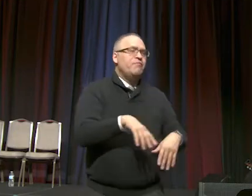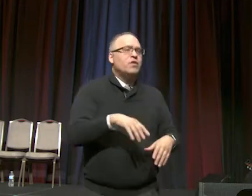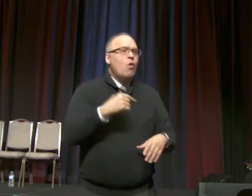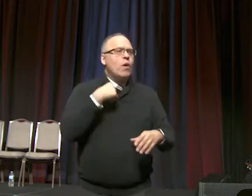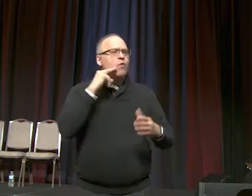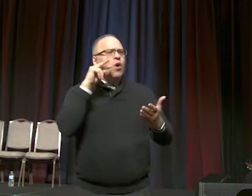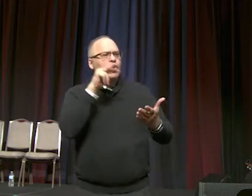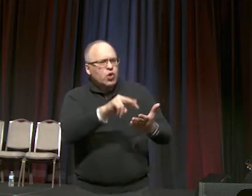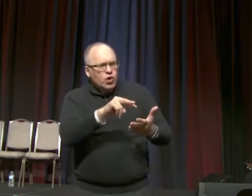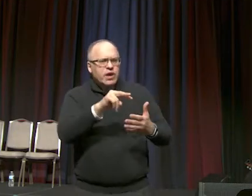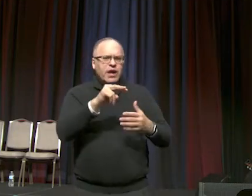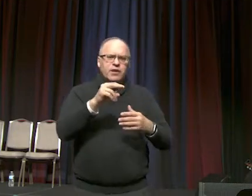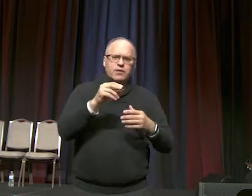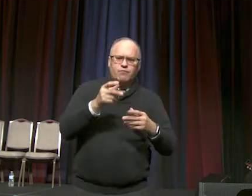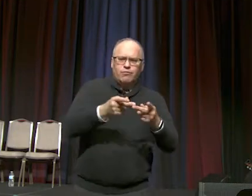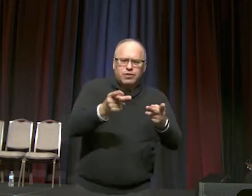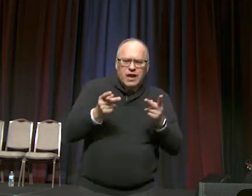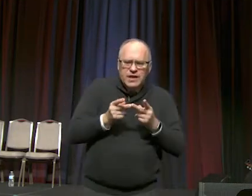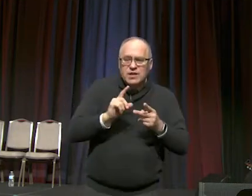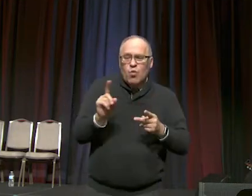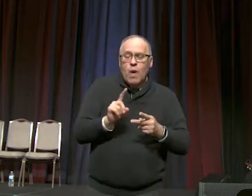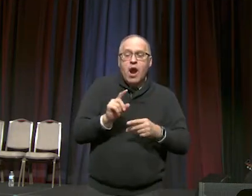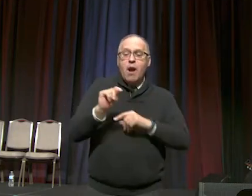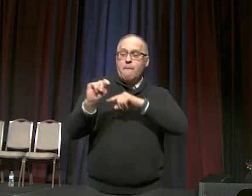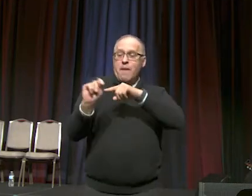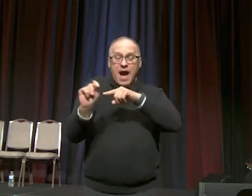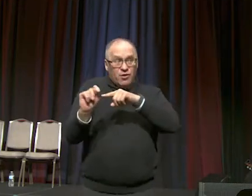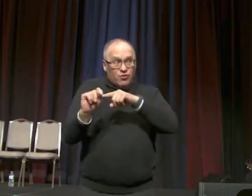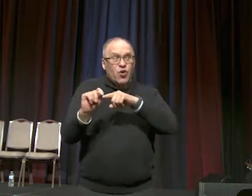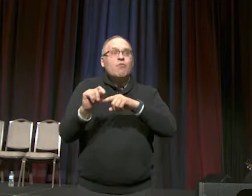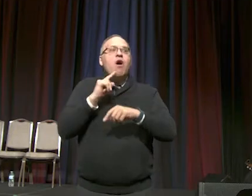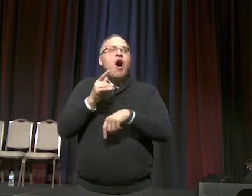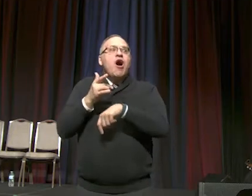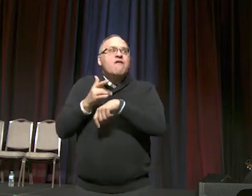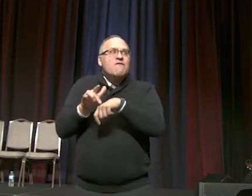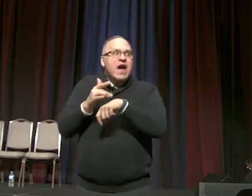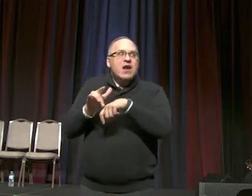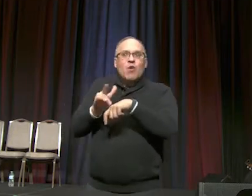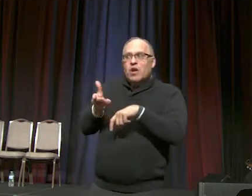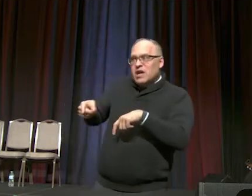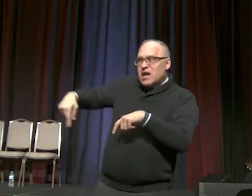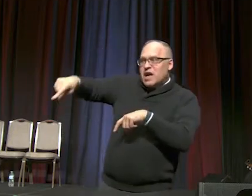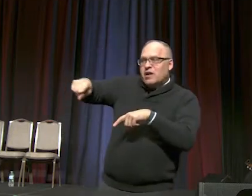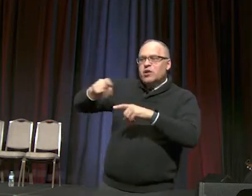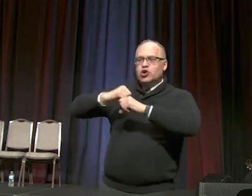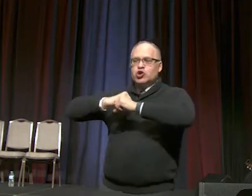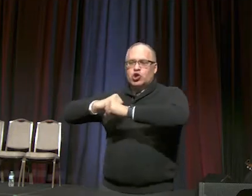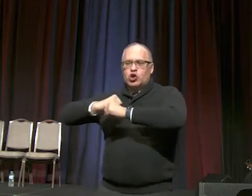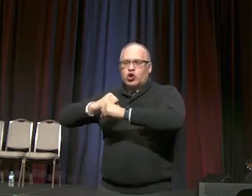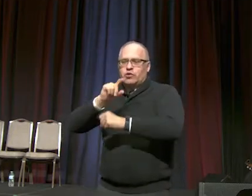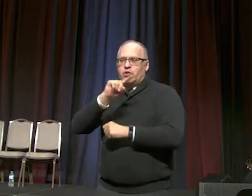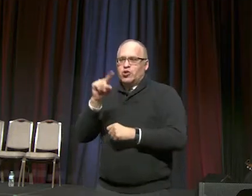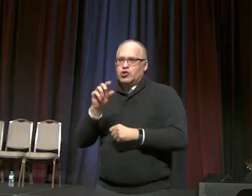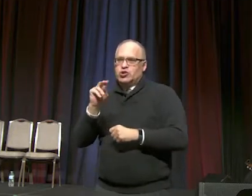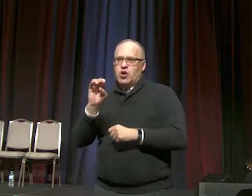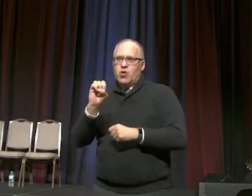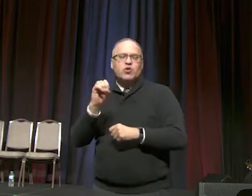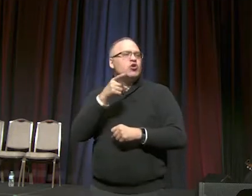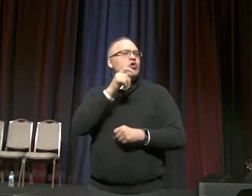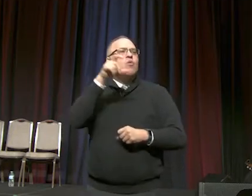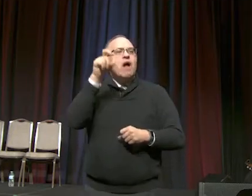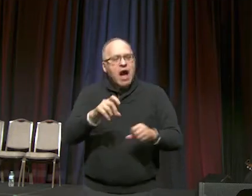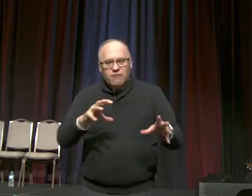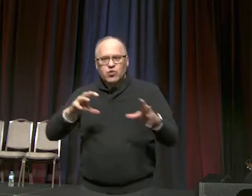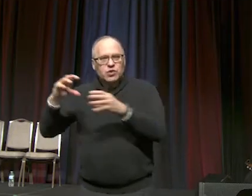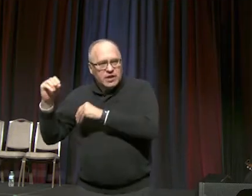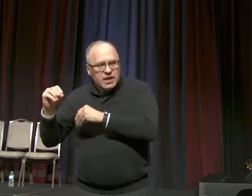at facilities where restroom facilities are even available within the secured zone, so you would not have to leave and go to the lobby and come back.